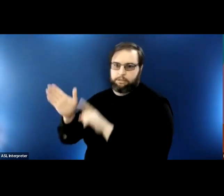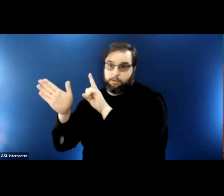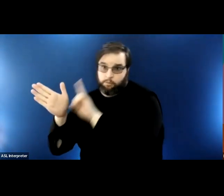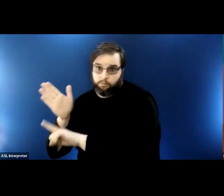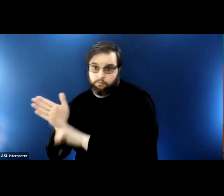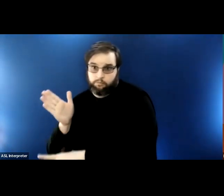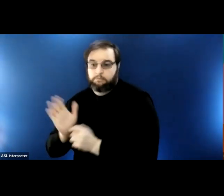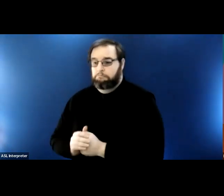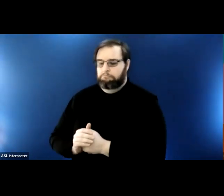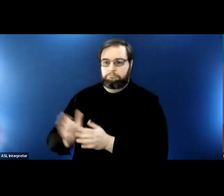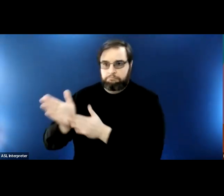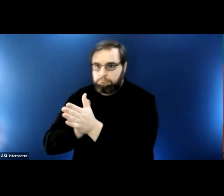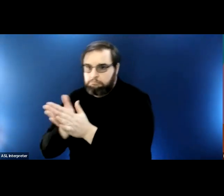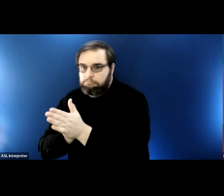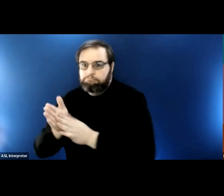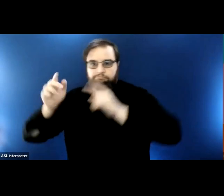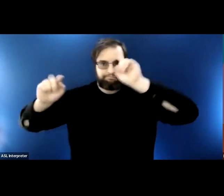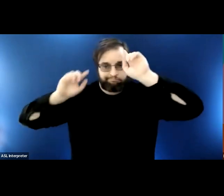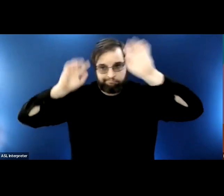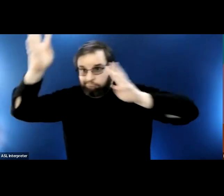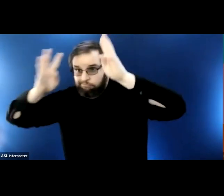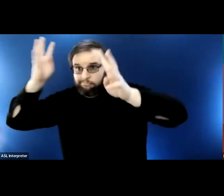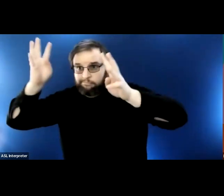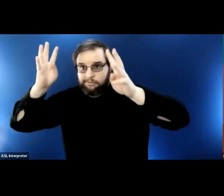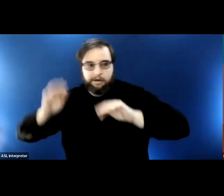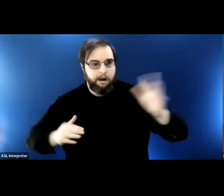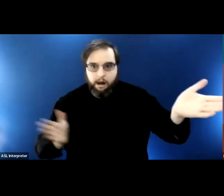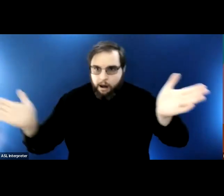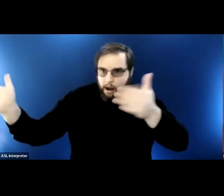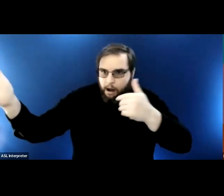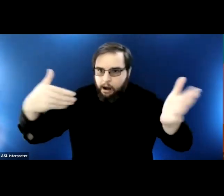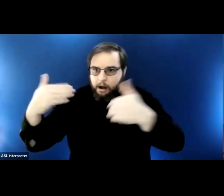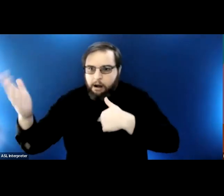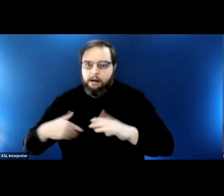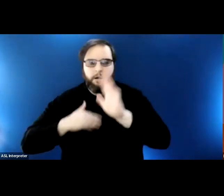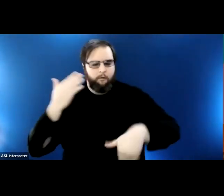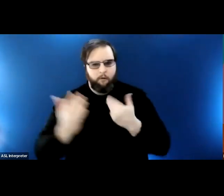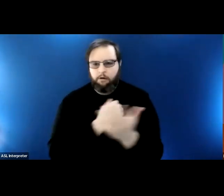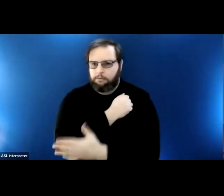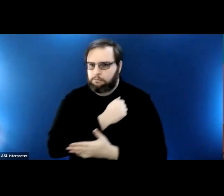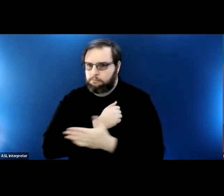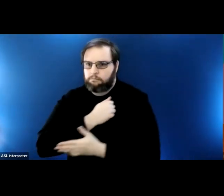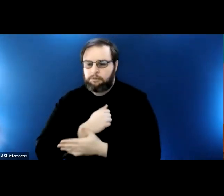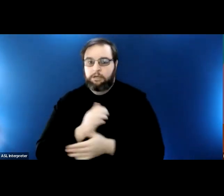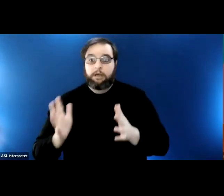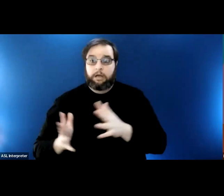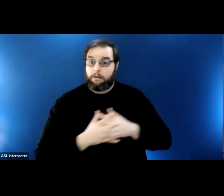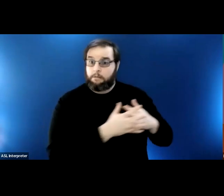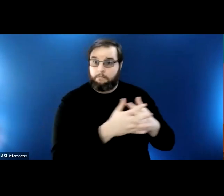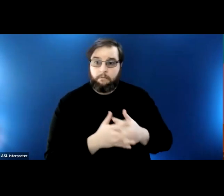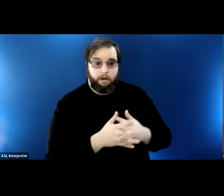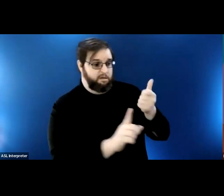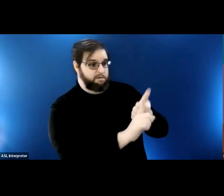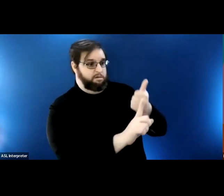from every corner of our country. American cannot outcompete nor out-innovate other countries without the inclusion